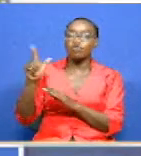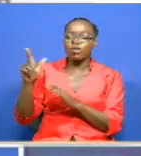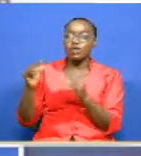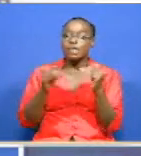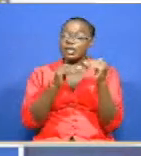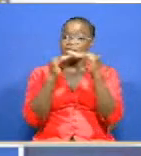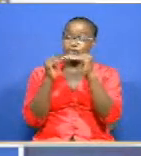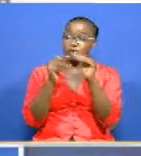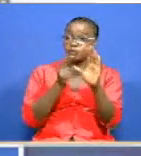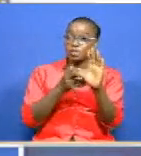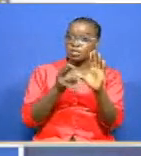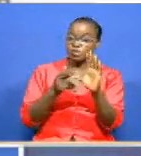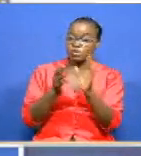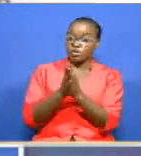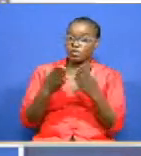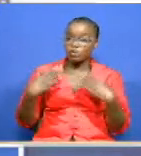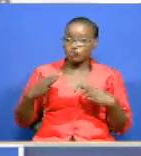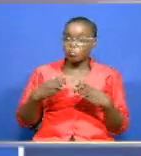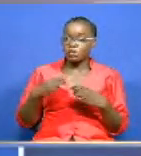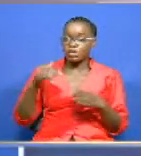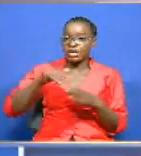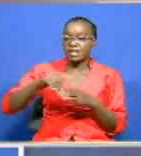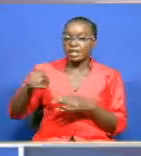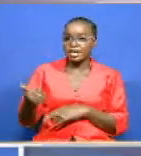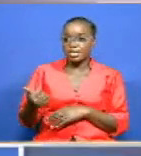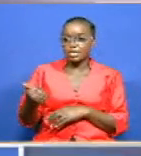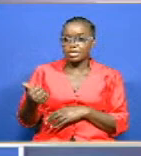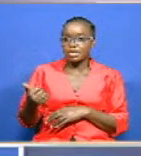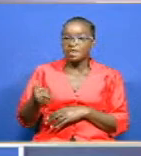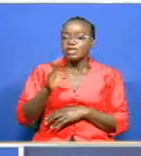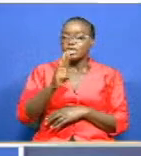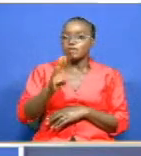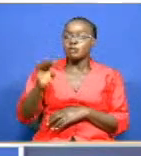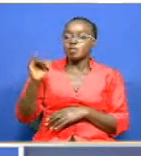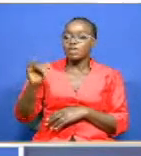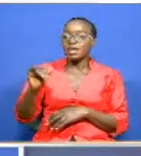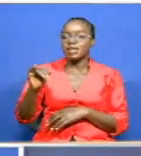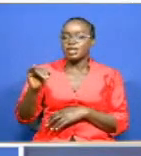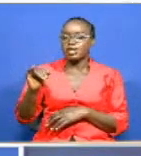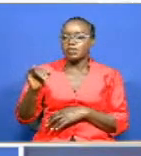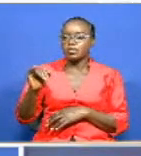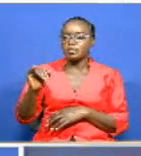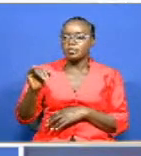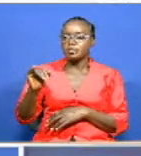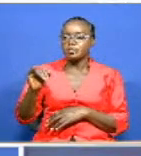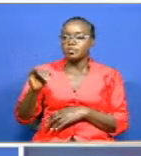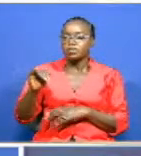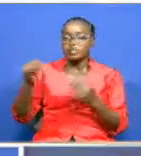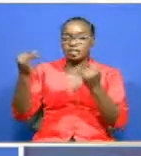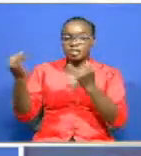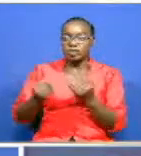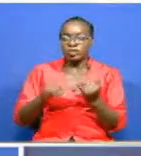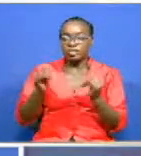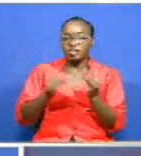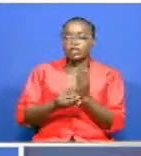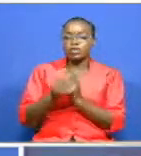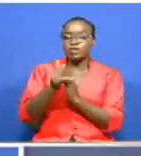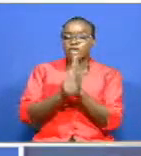and participation of the people, among others. The Building Bridges Initiative seeks to introduce new Article